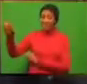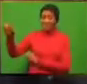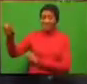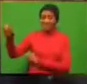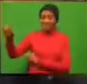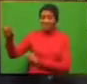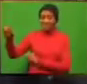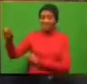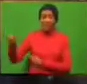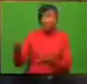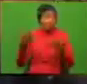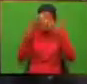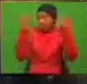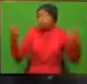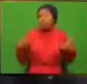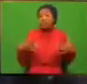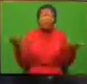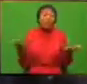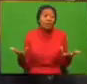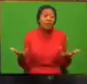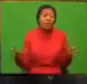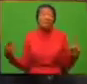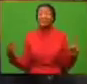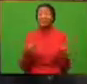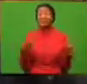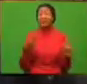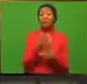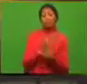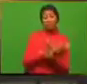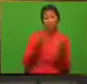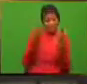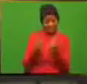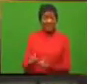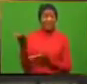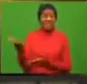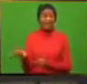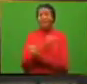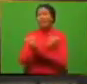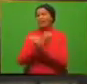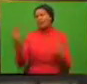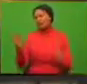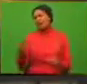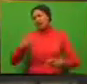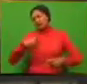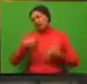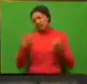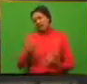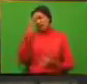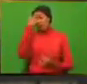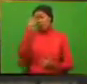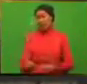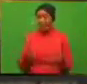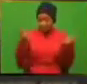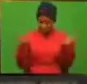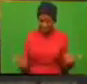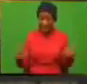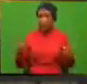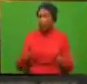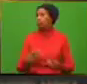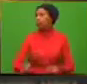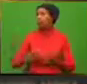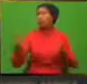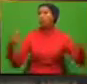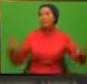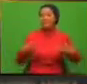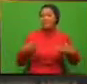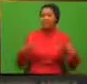know when that is going to start. He has never done it before. What would make us believe that he would suddenly